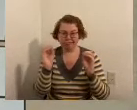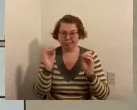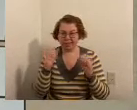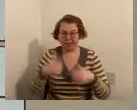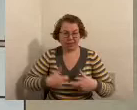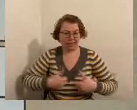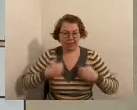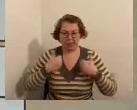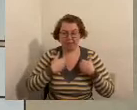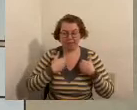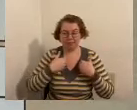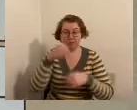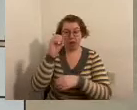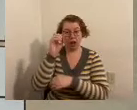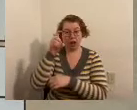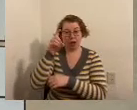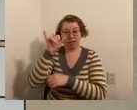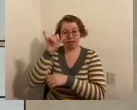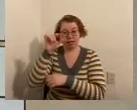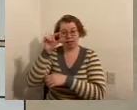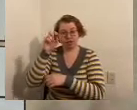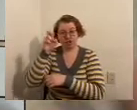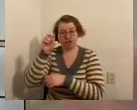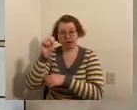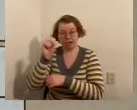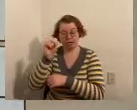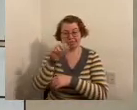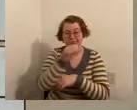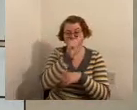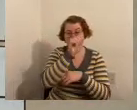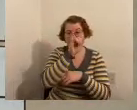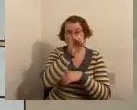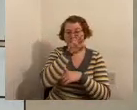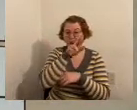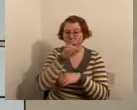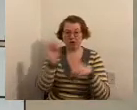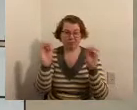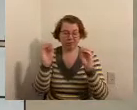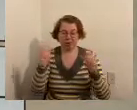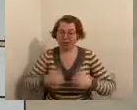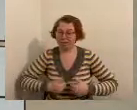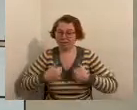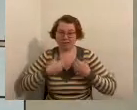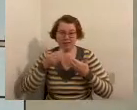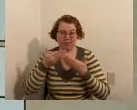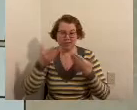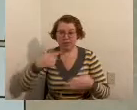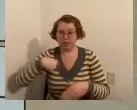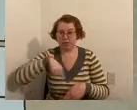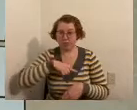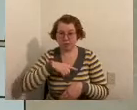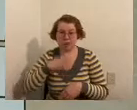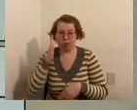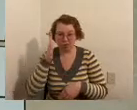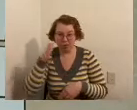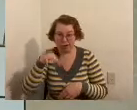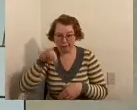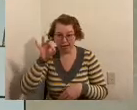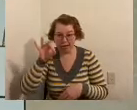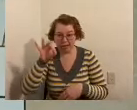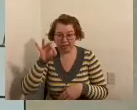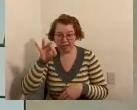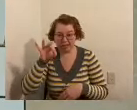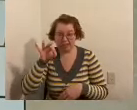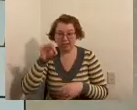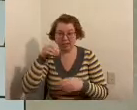The oxygen and the air, these are all non-living things that we would find in